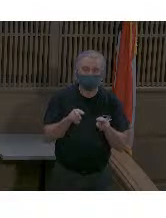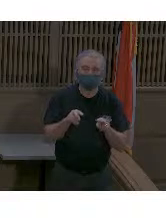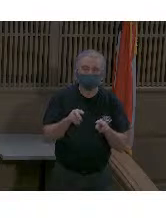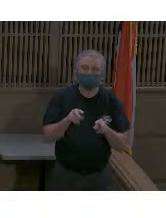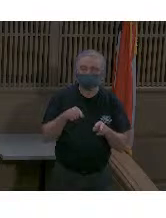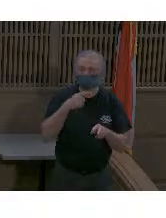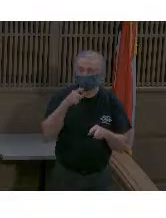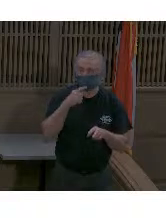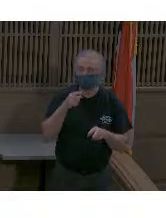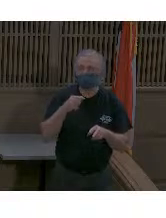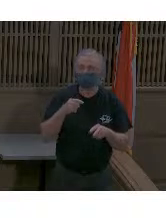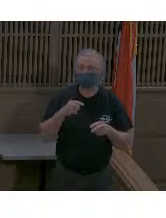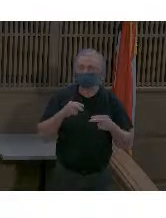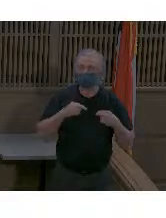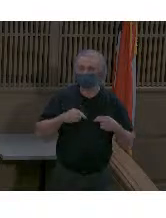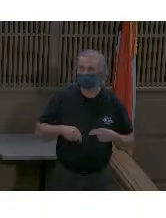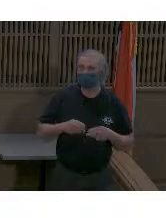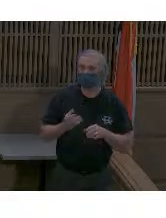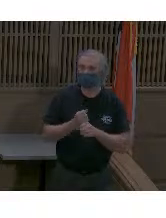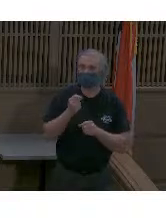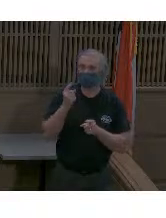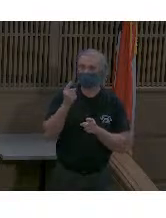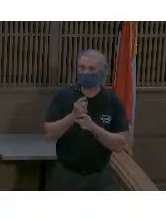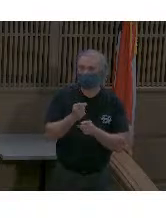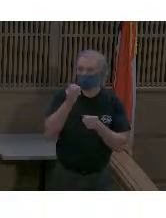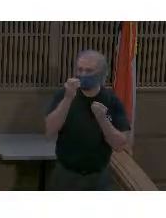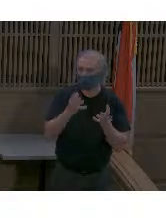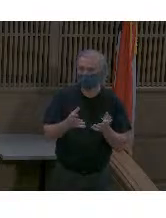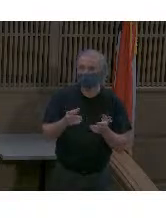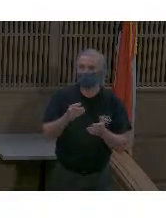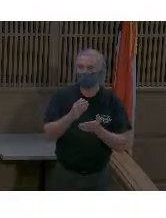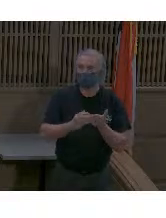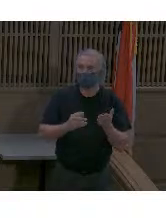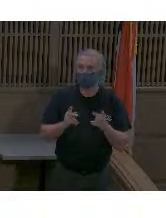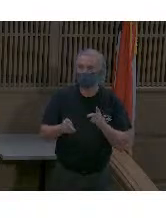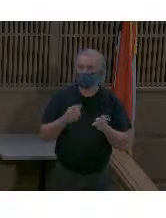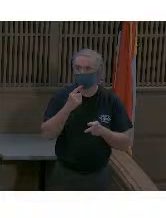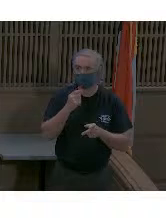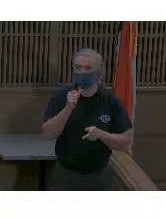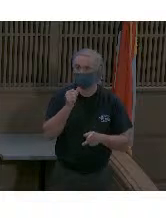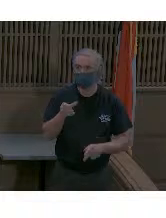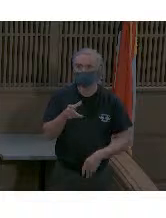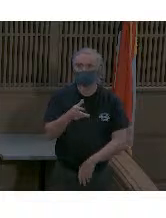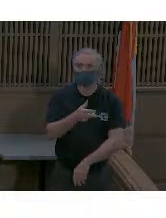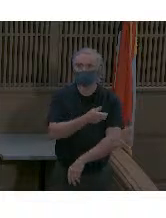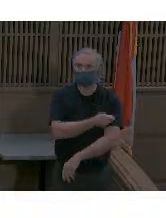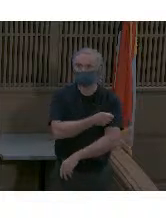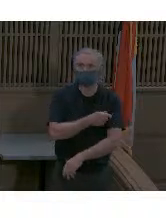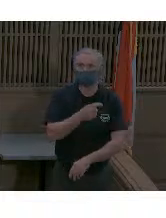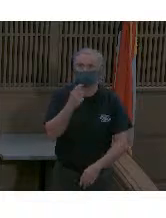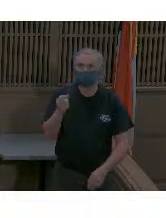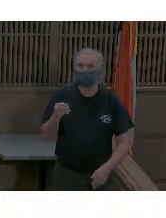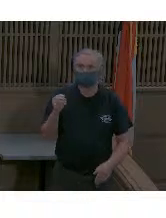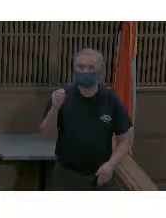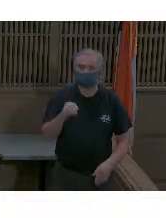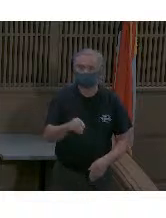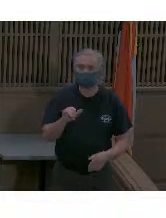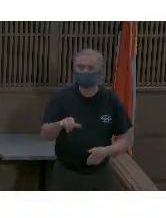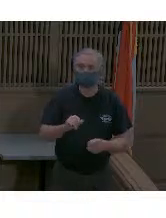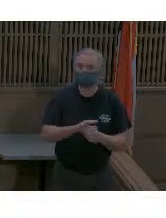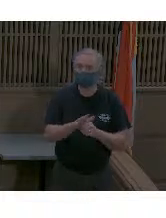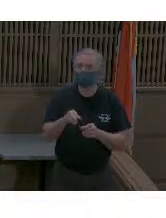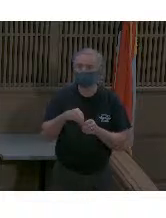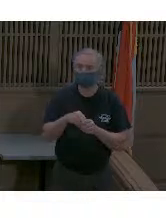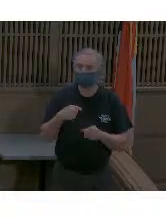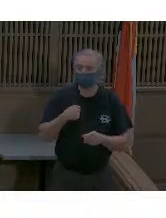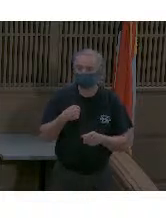and get the right information. Some people say, I'm not going to take the vaccine because they're going to put the virus in my system or whatever. But that is